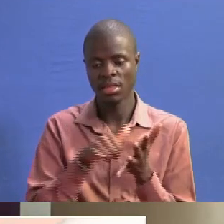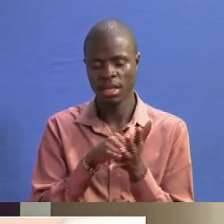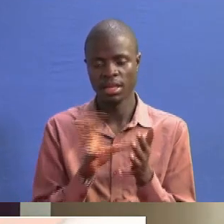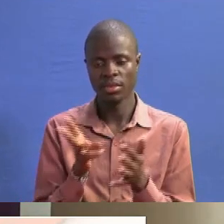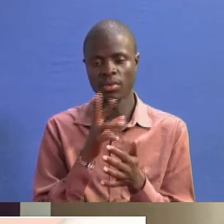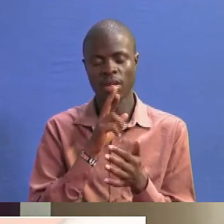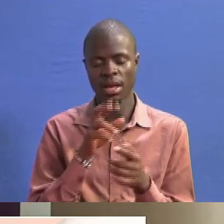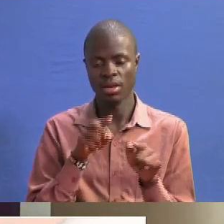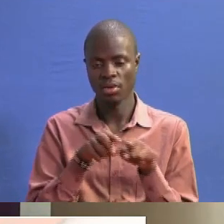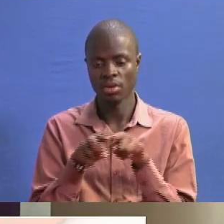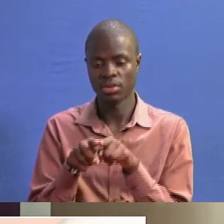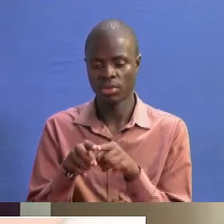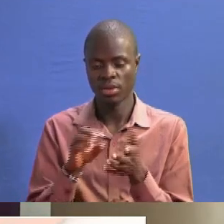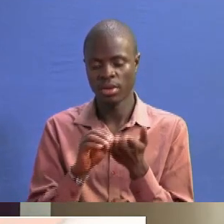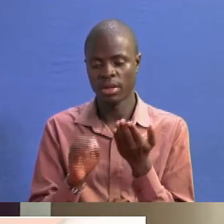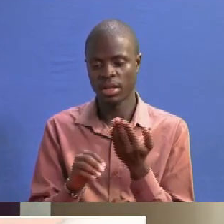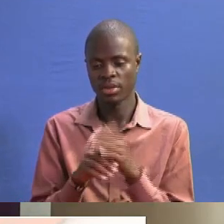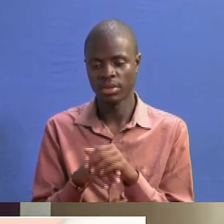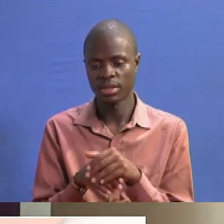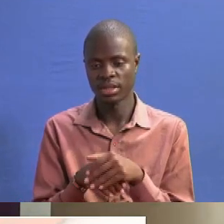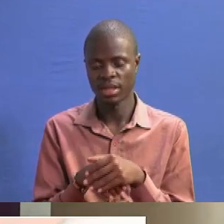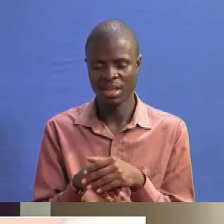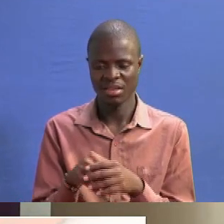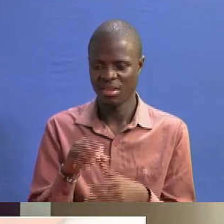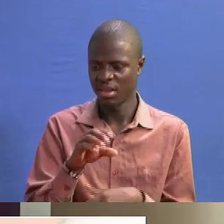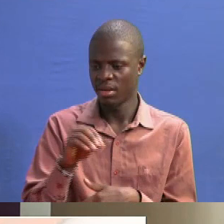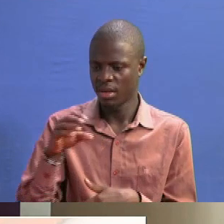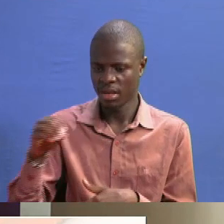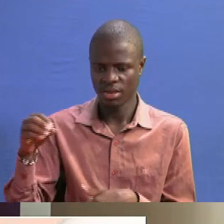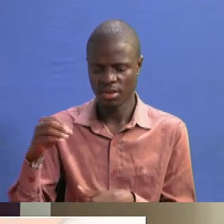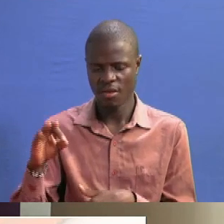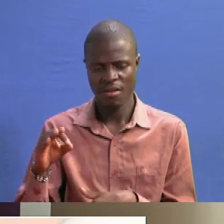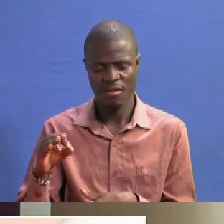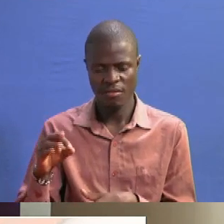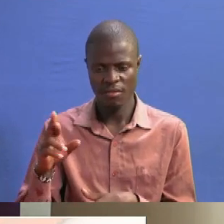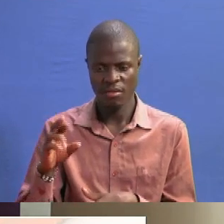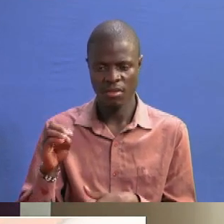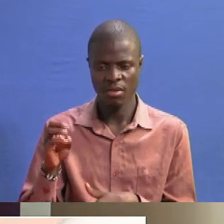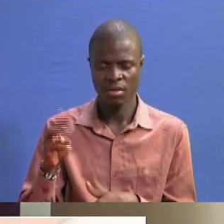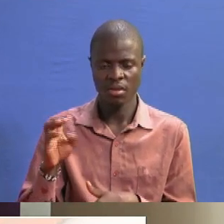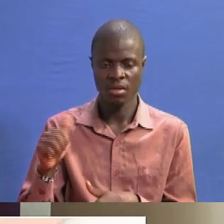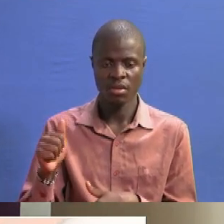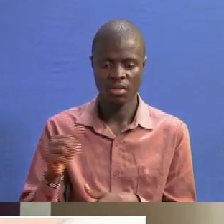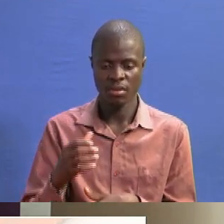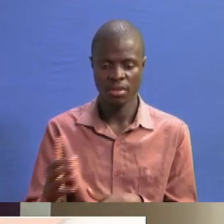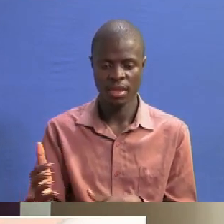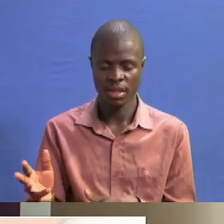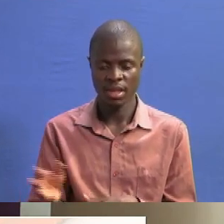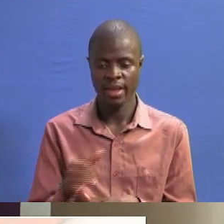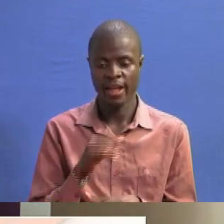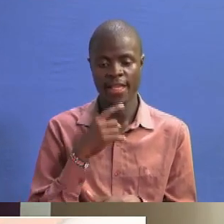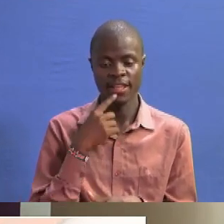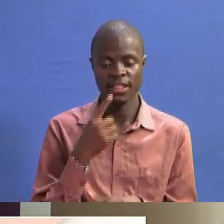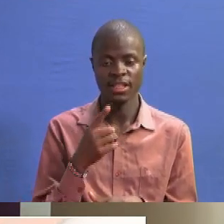also minimizing extraction of raw materials that make glass. And I said that we